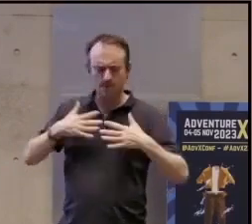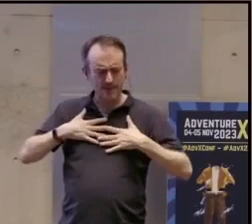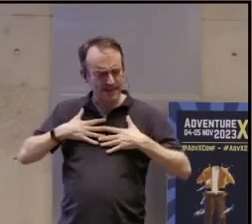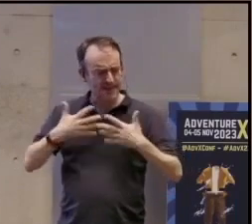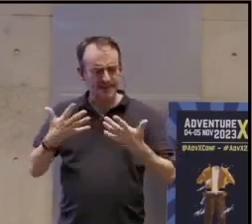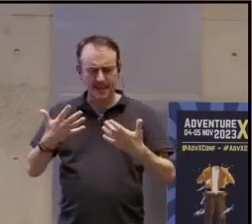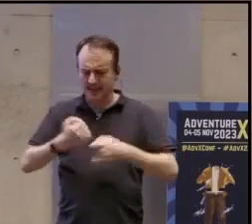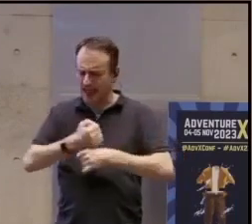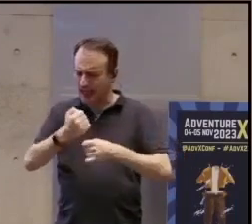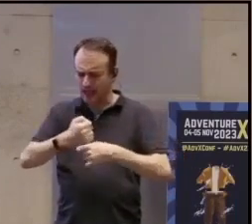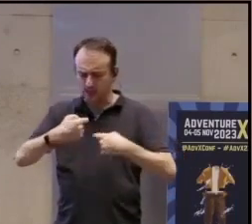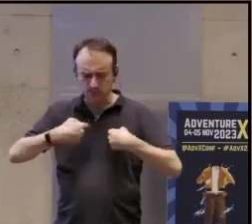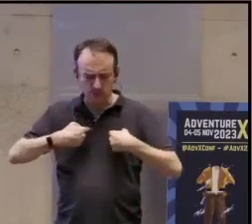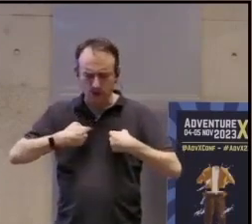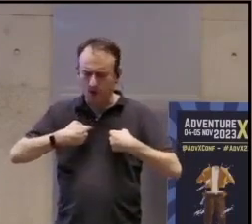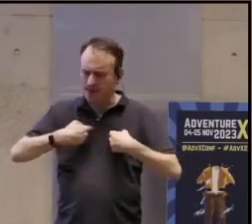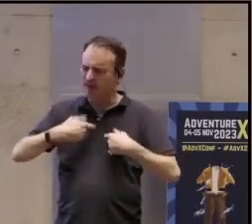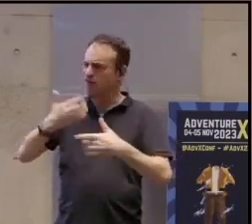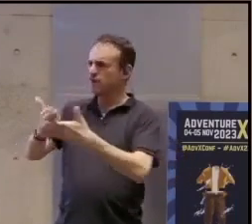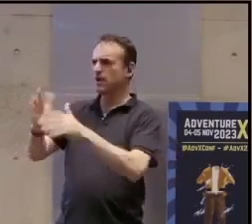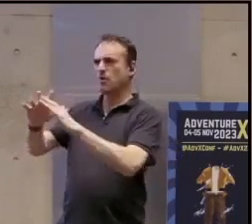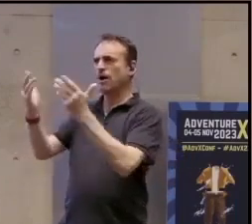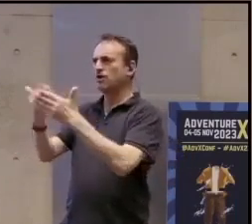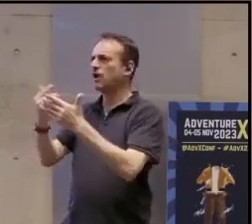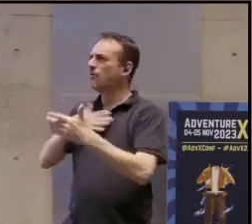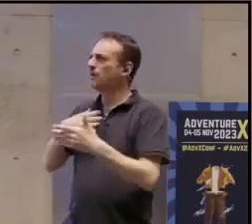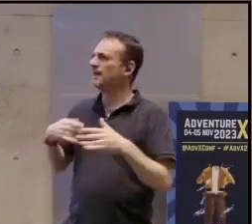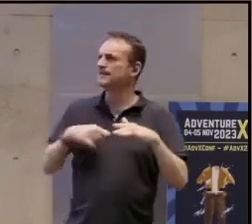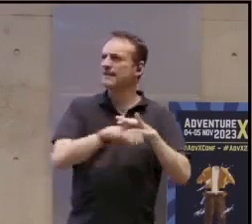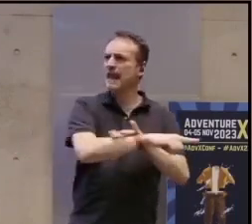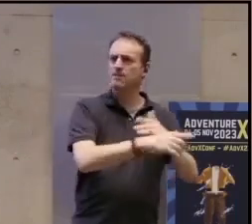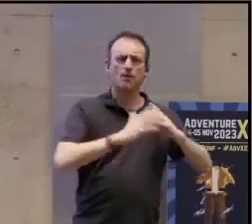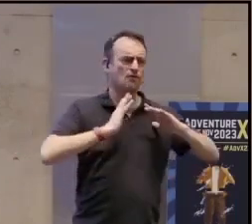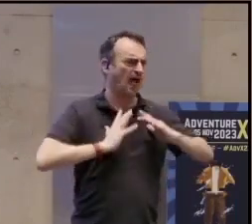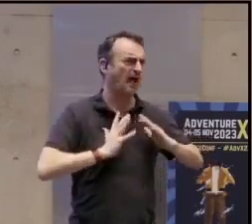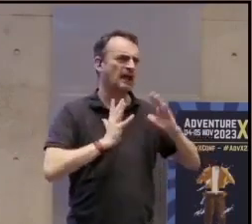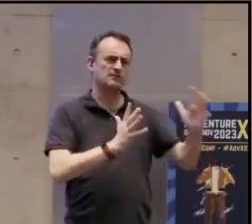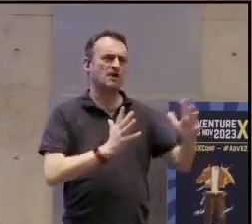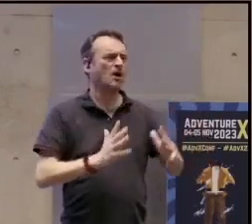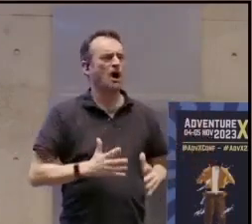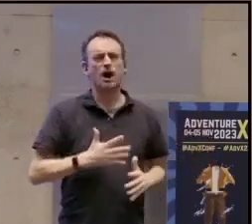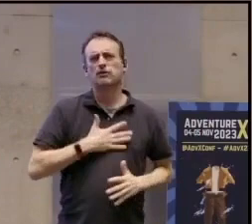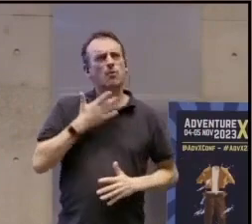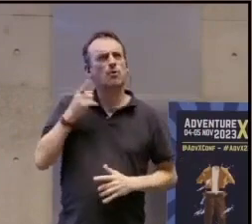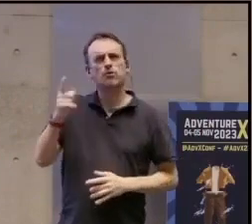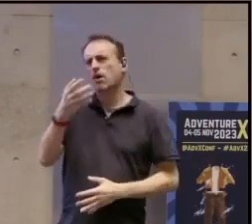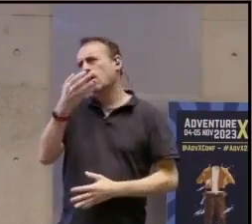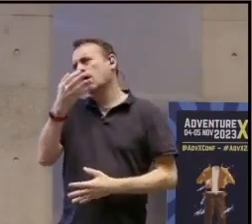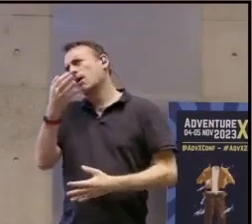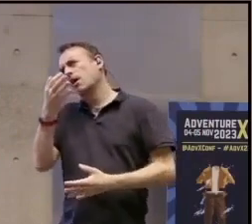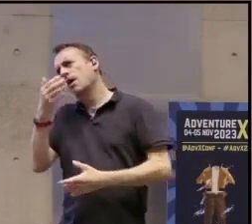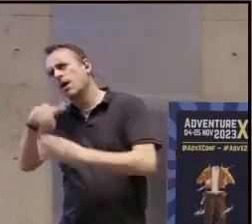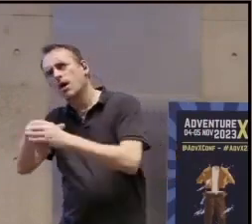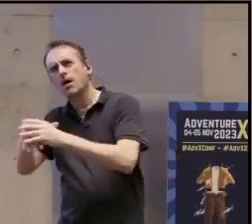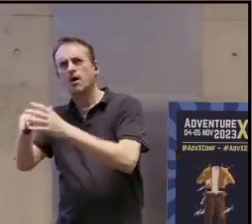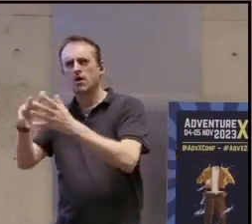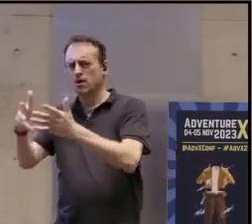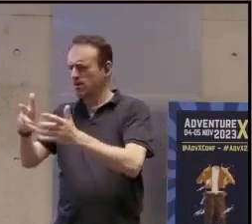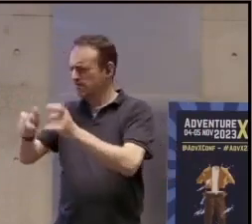something that I escape from, that I want to relax. I do not want to deal with medical conditions